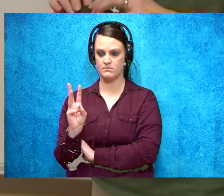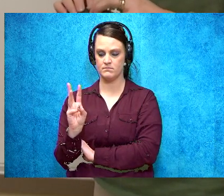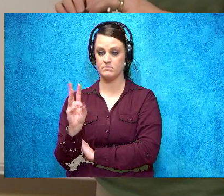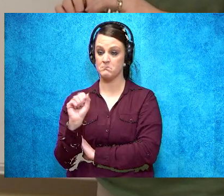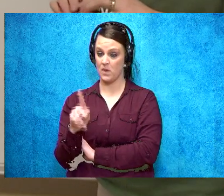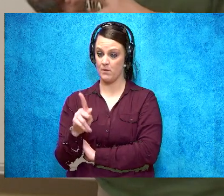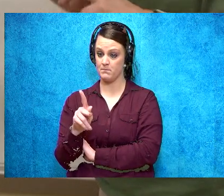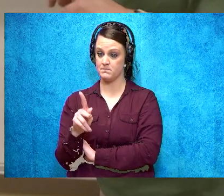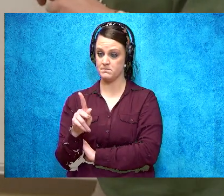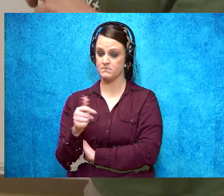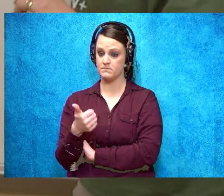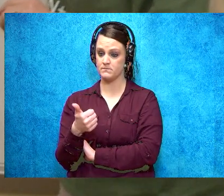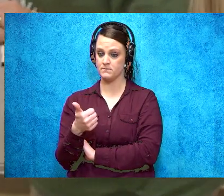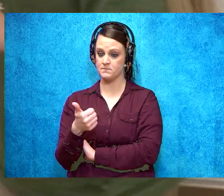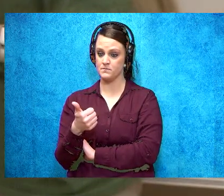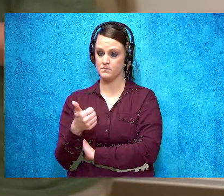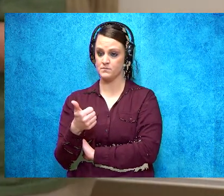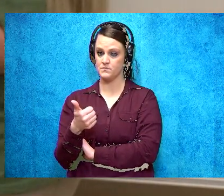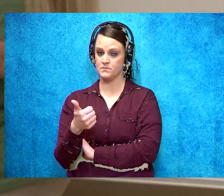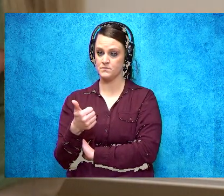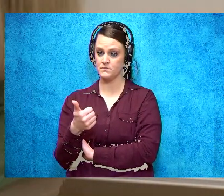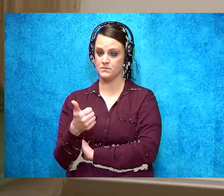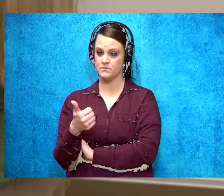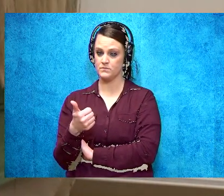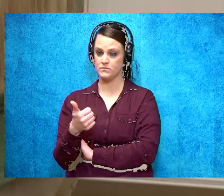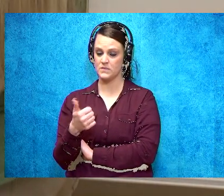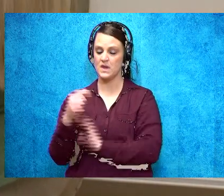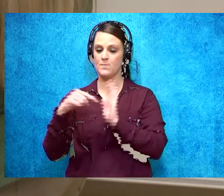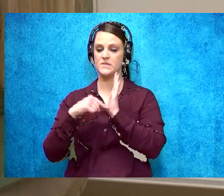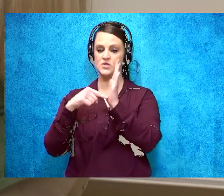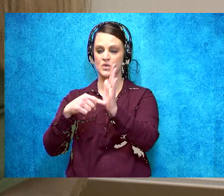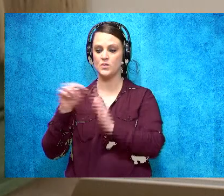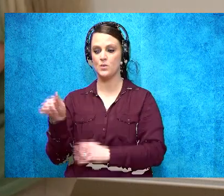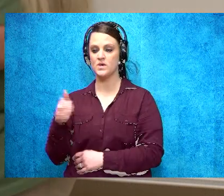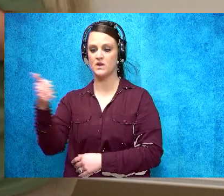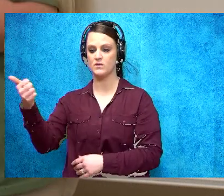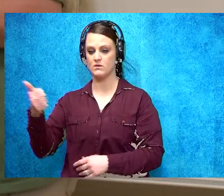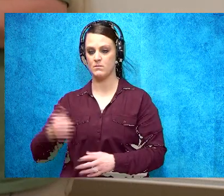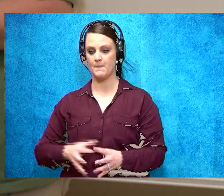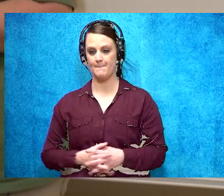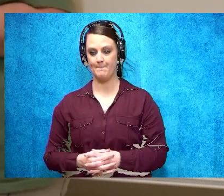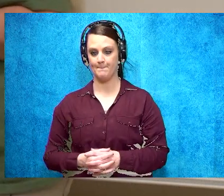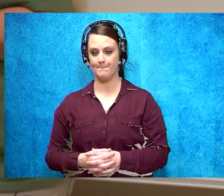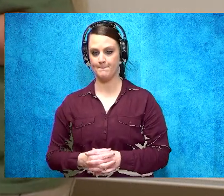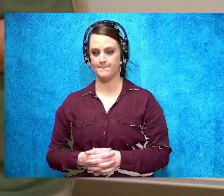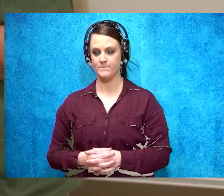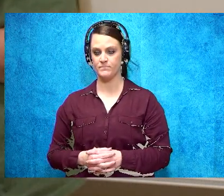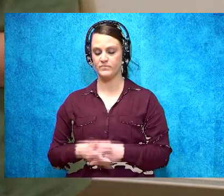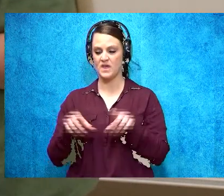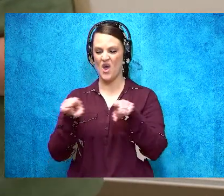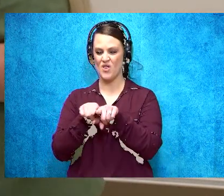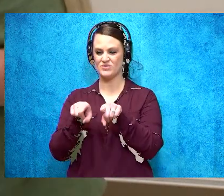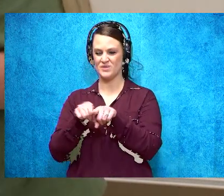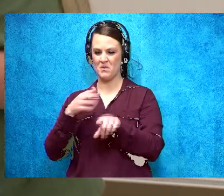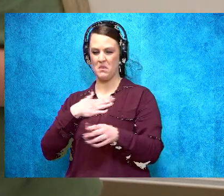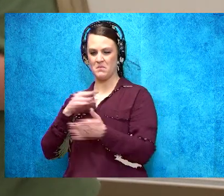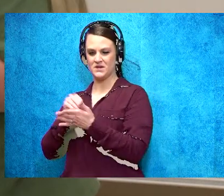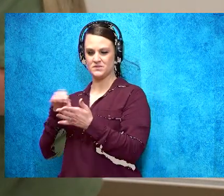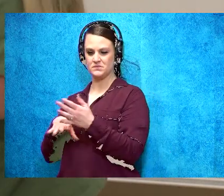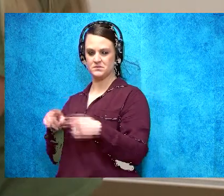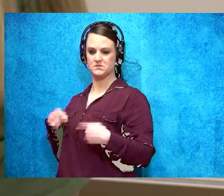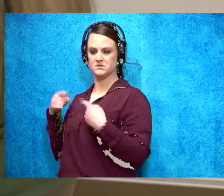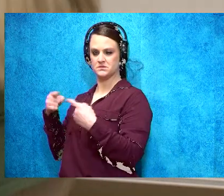Okay? All right, let me show you another one that they were also having problems